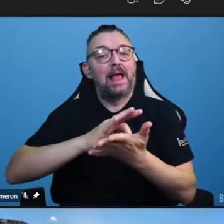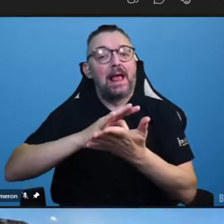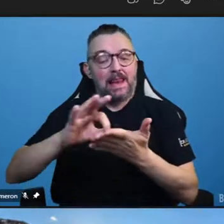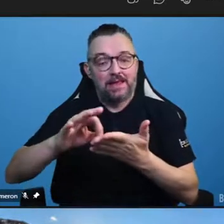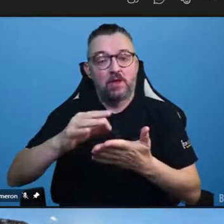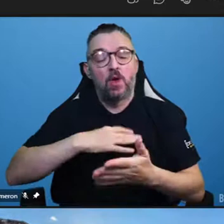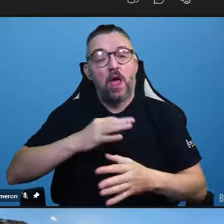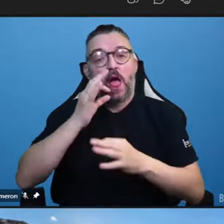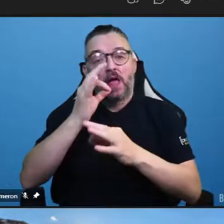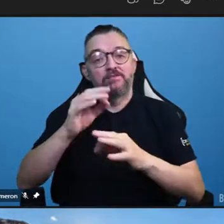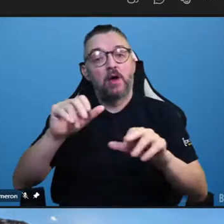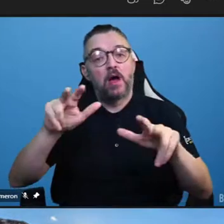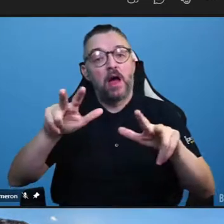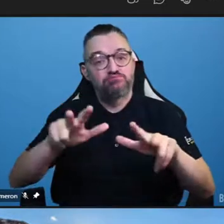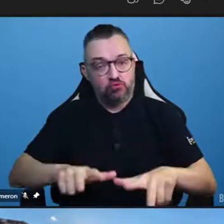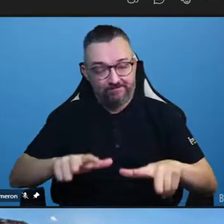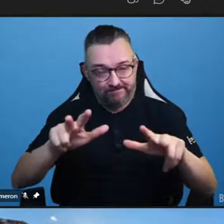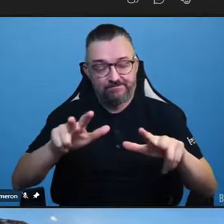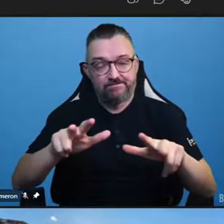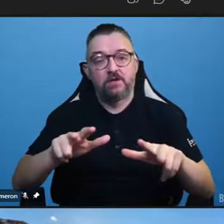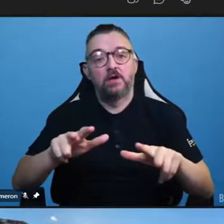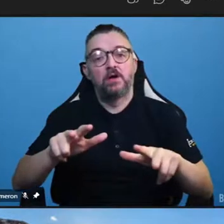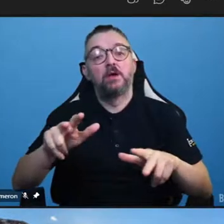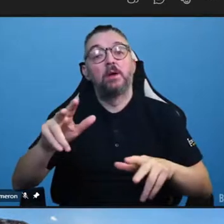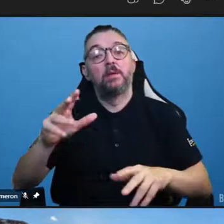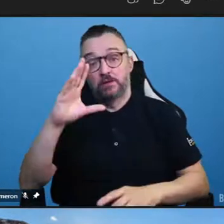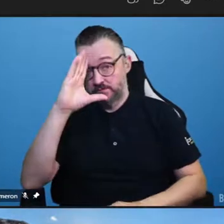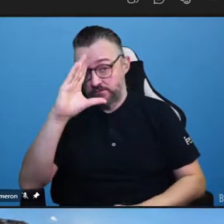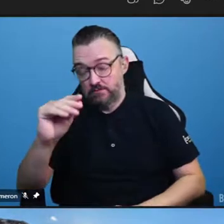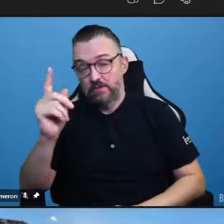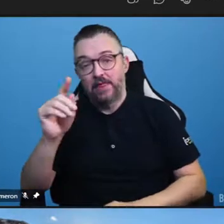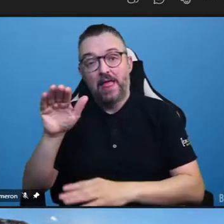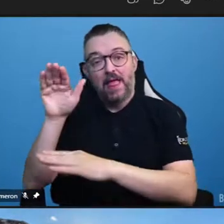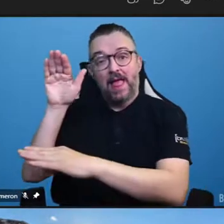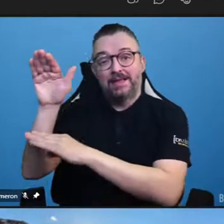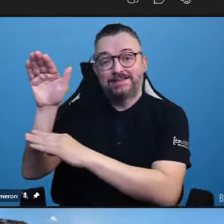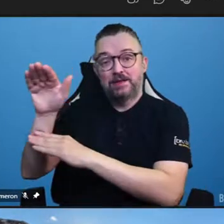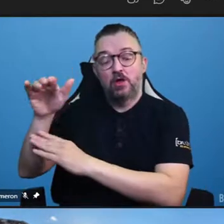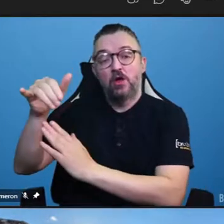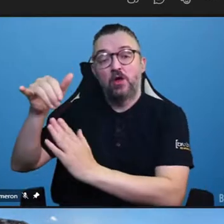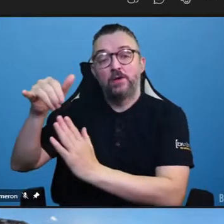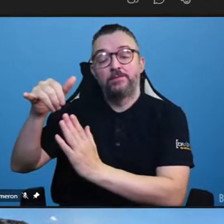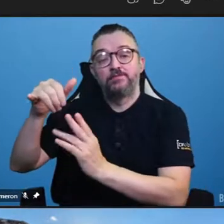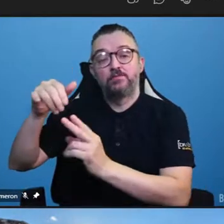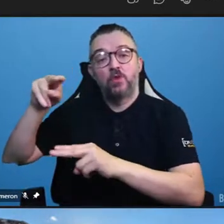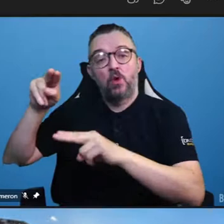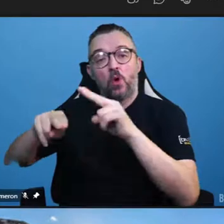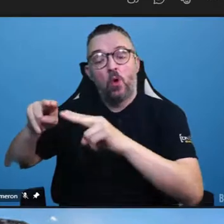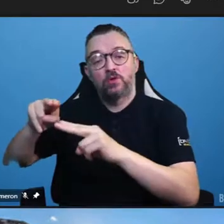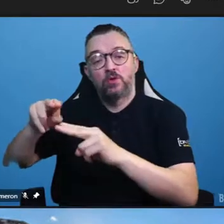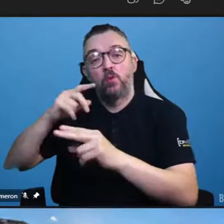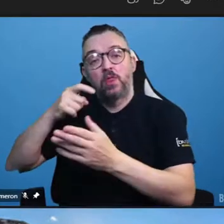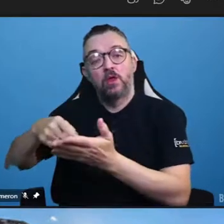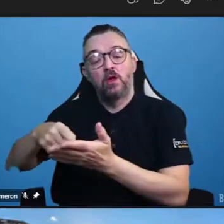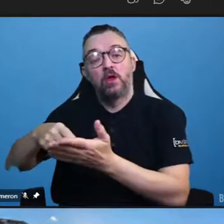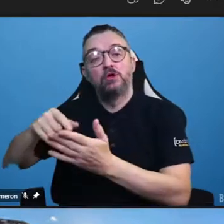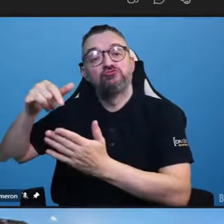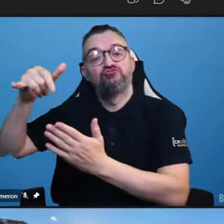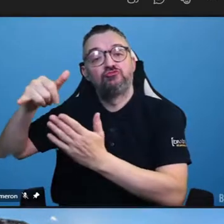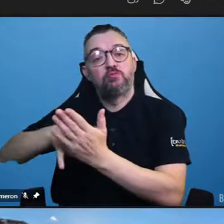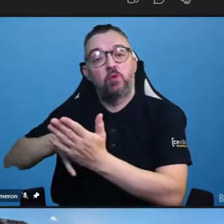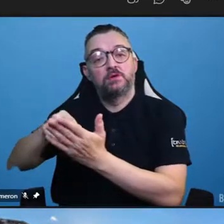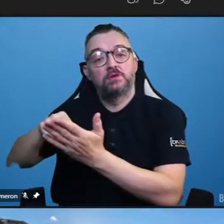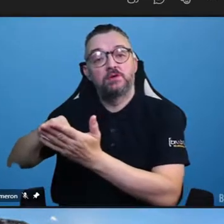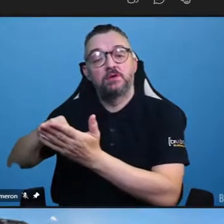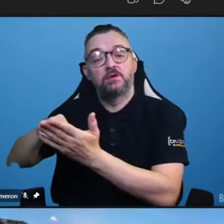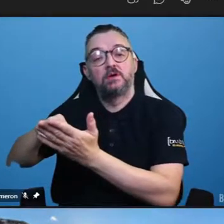for signature, noting that the external auditor's report will be referred to the Council for information, and